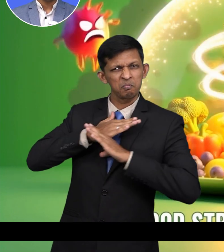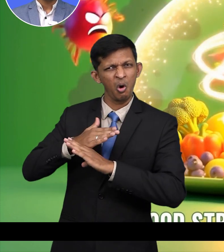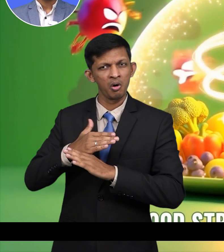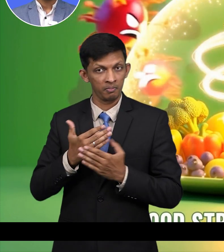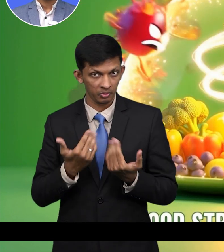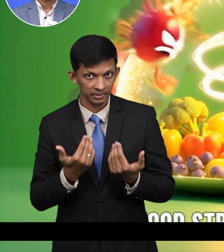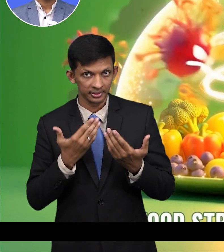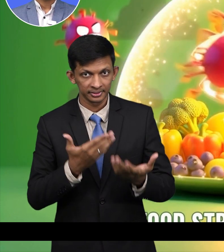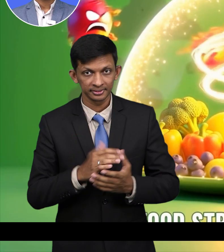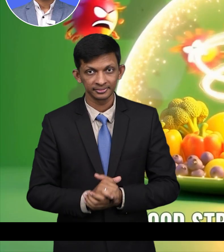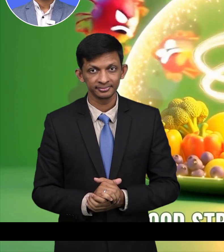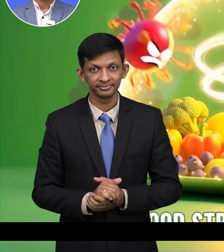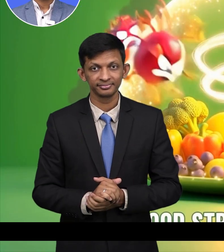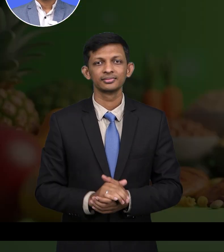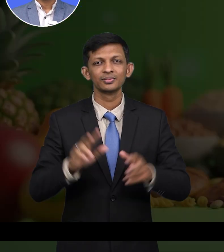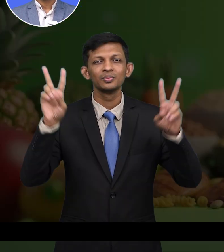fit.